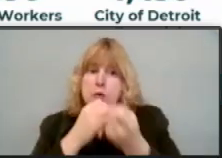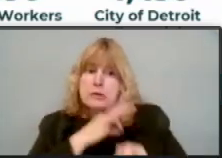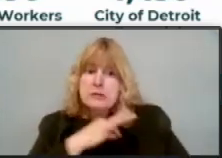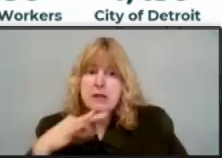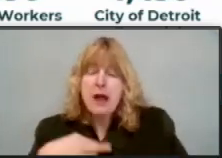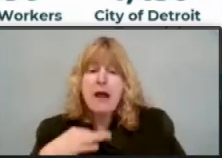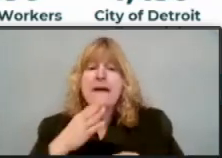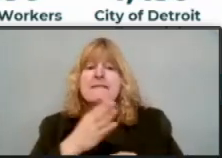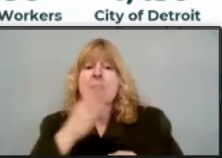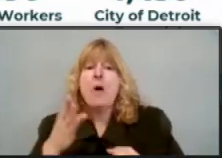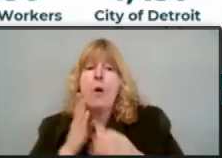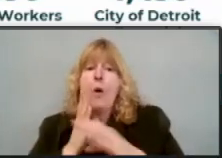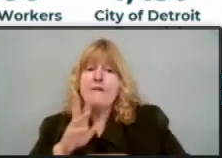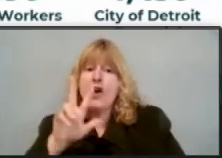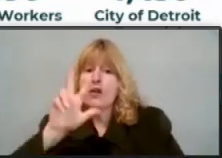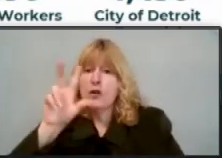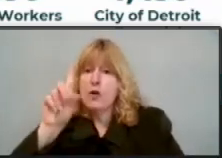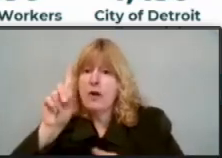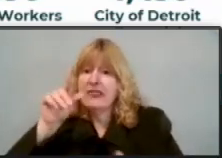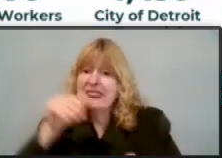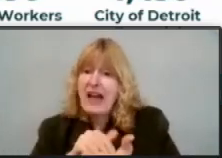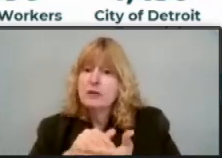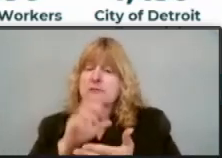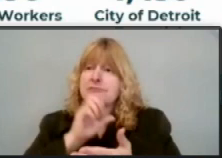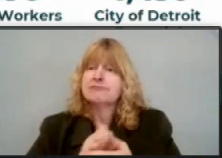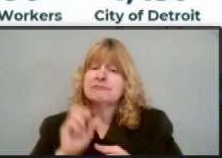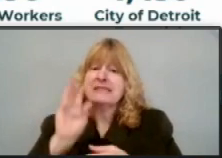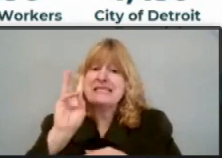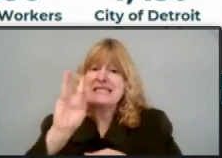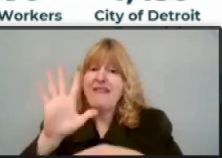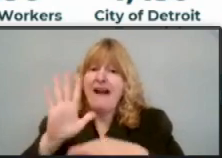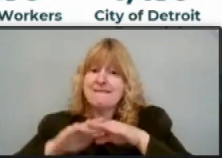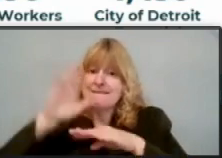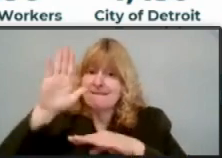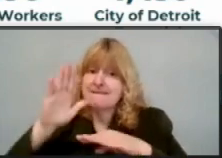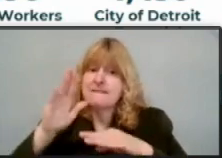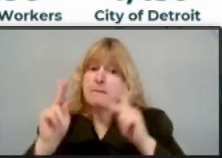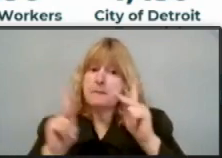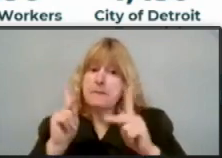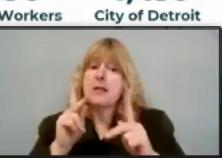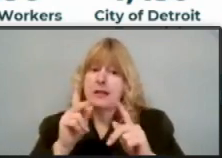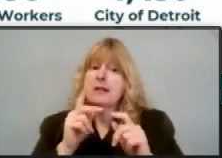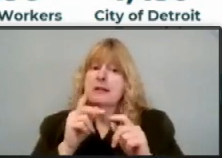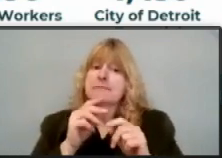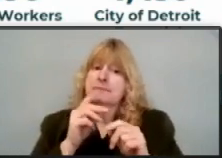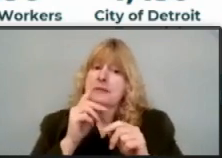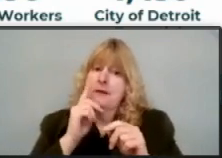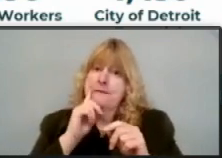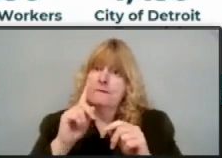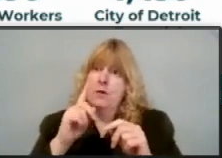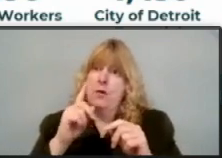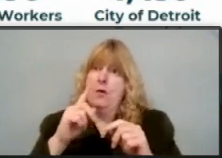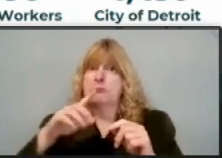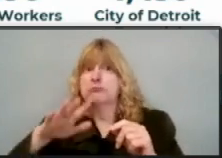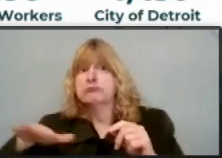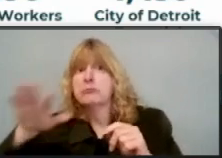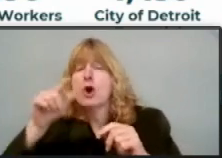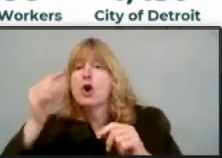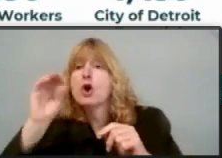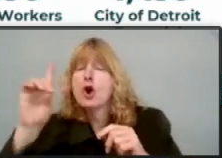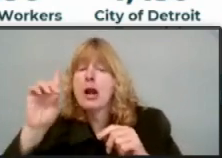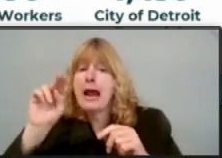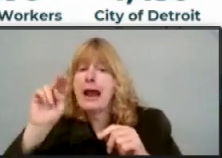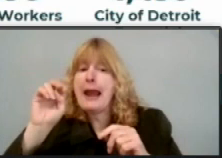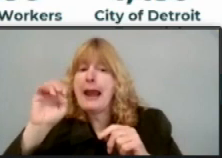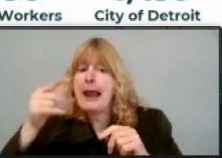over 31,000 residents, 65 plus, and our good neighbors. So if you want to learn more about the vaccine,